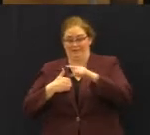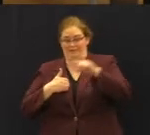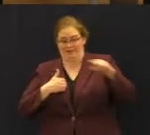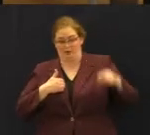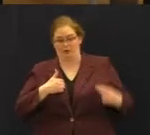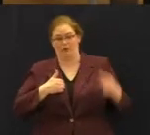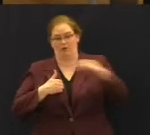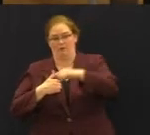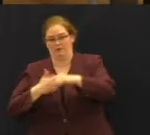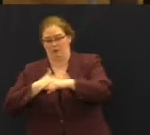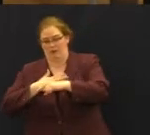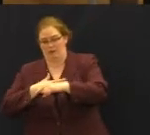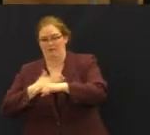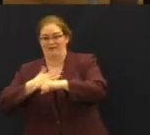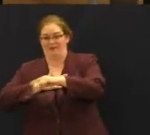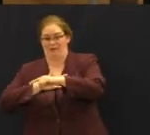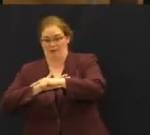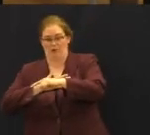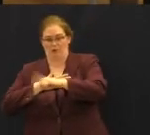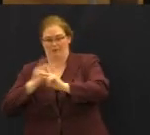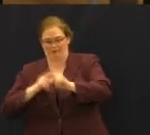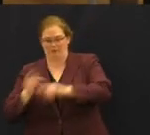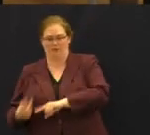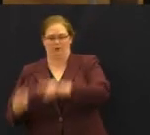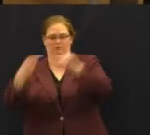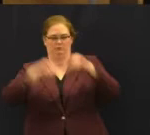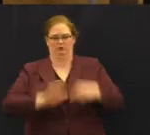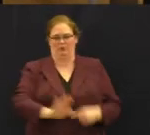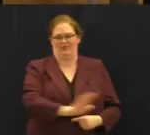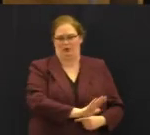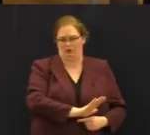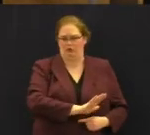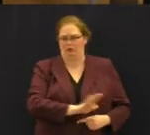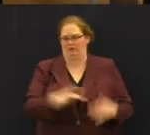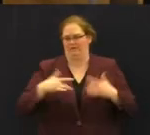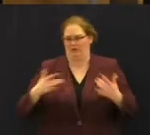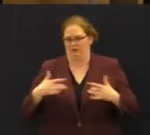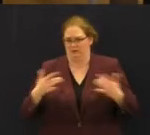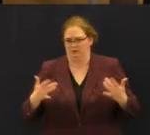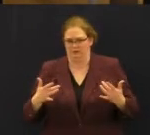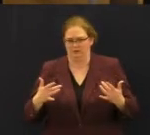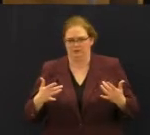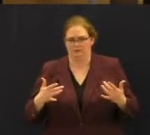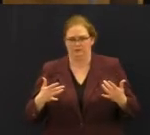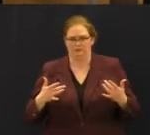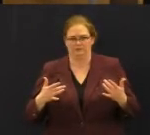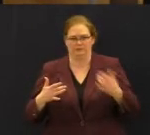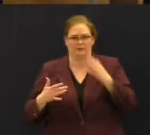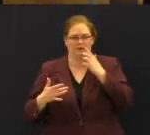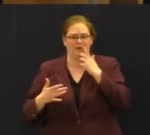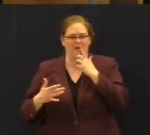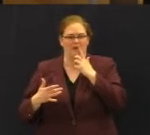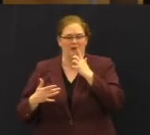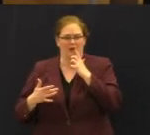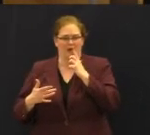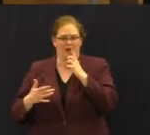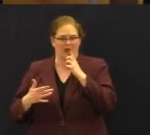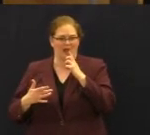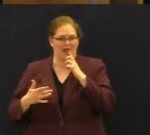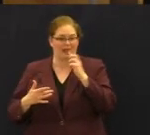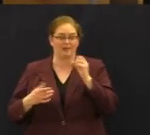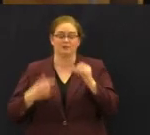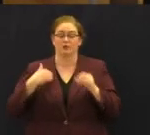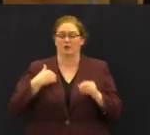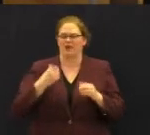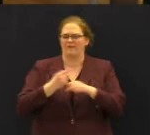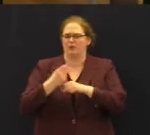our events, and our residents are able to go to any of the events with the 4 other counties. So we hold 5